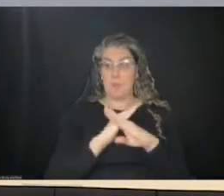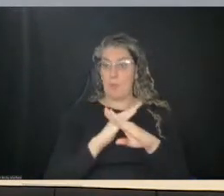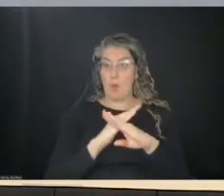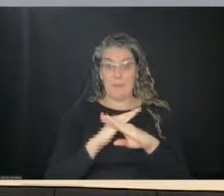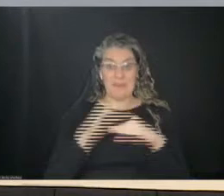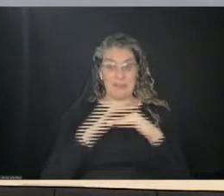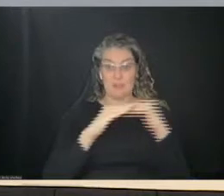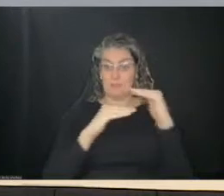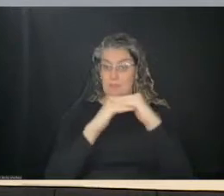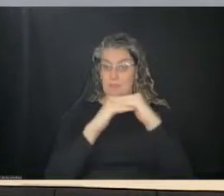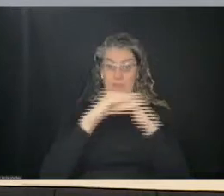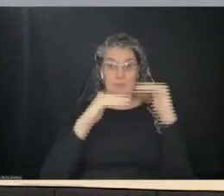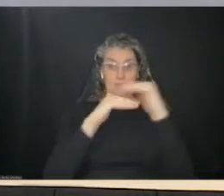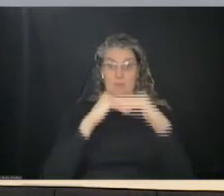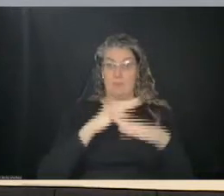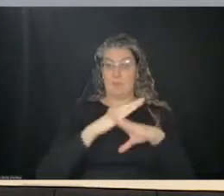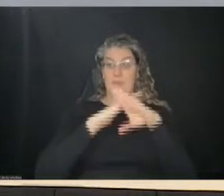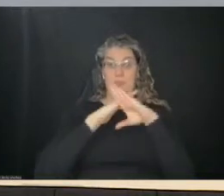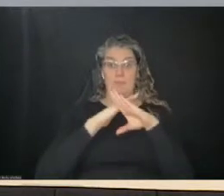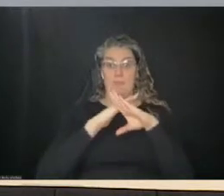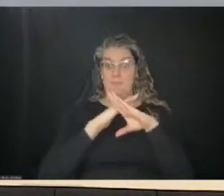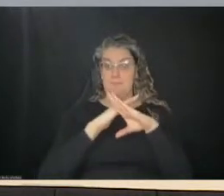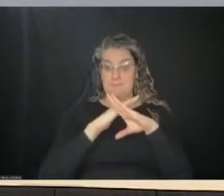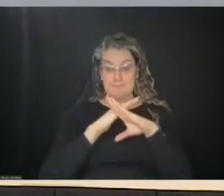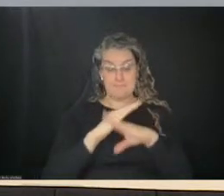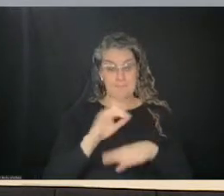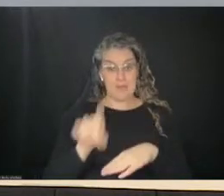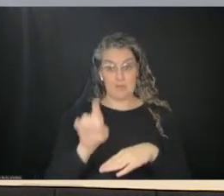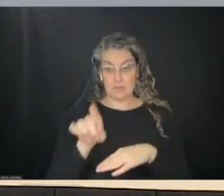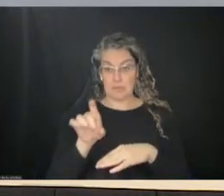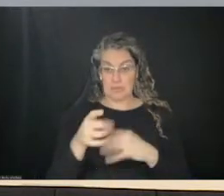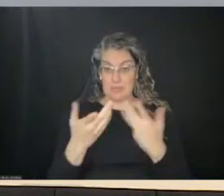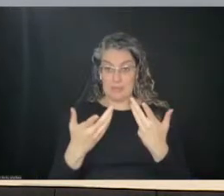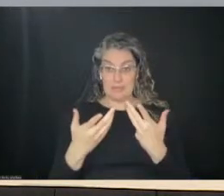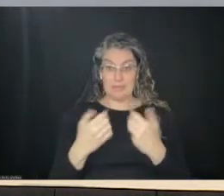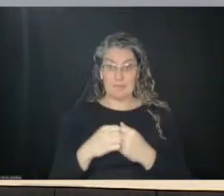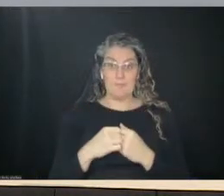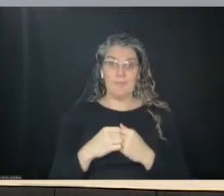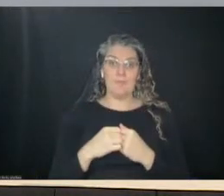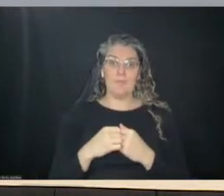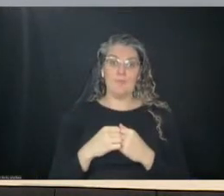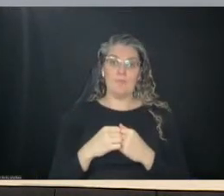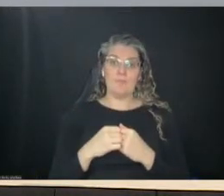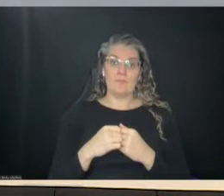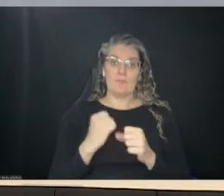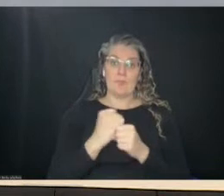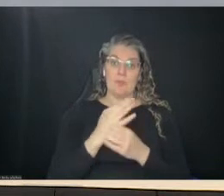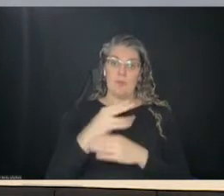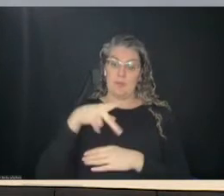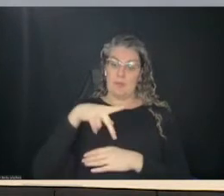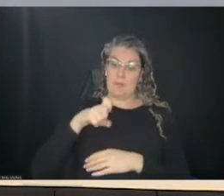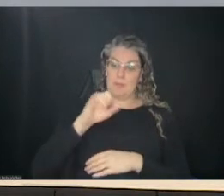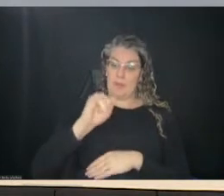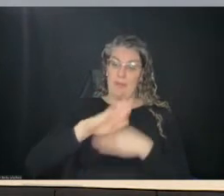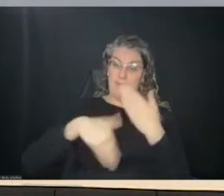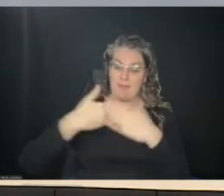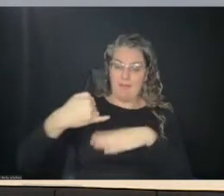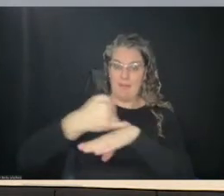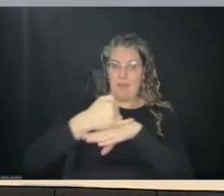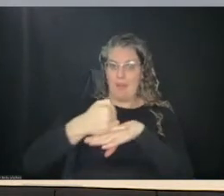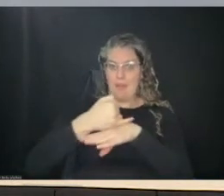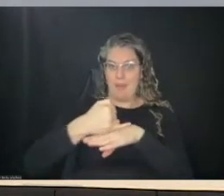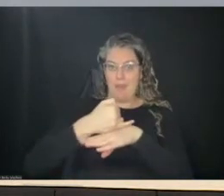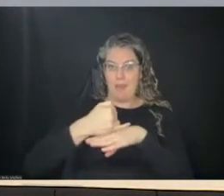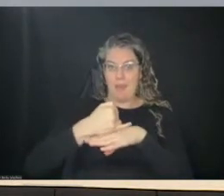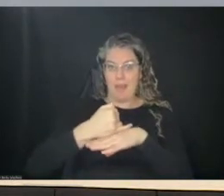by having an extra layer of protection for island residents, and we can